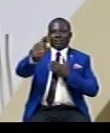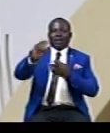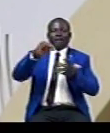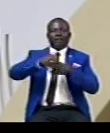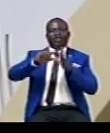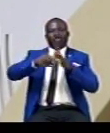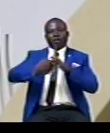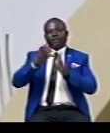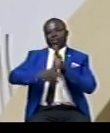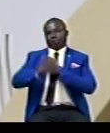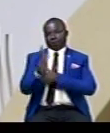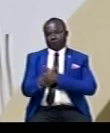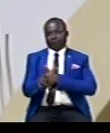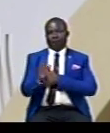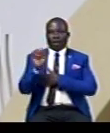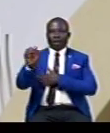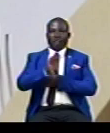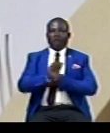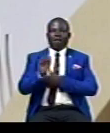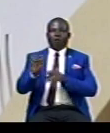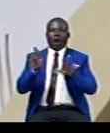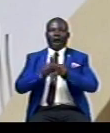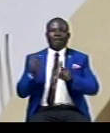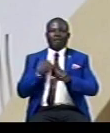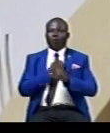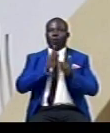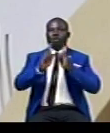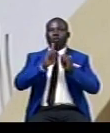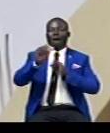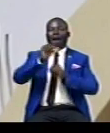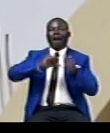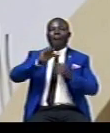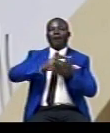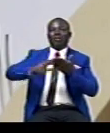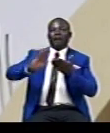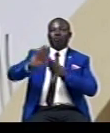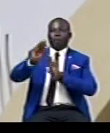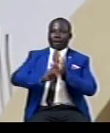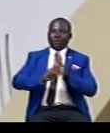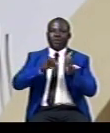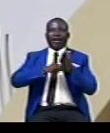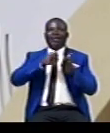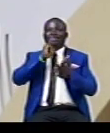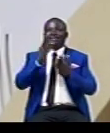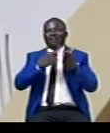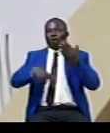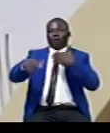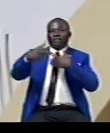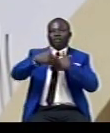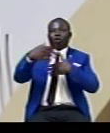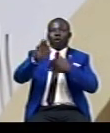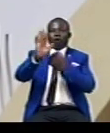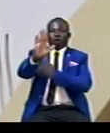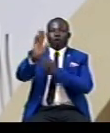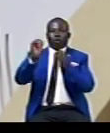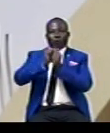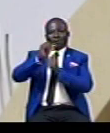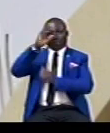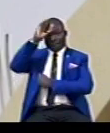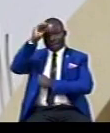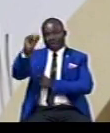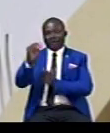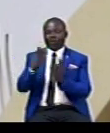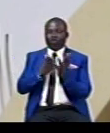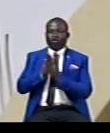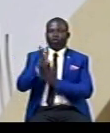Therefore, as we talk about atonement, it is reconciliation of God with man through the death